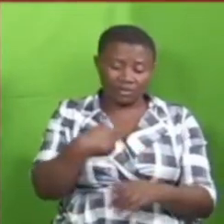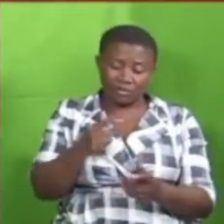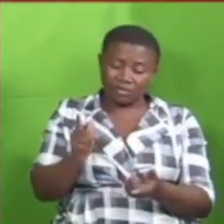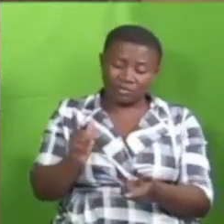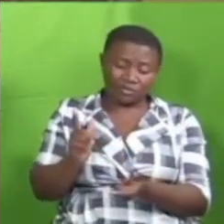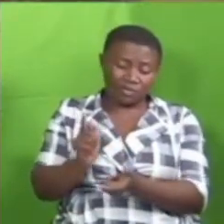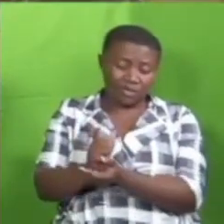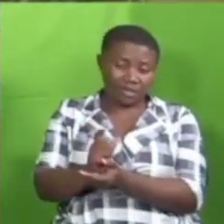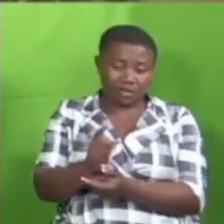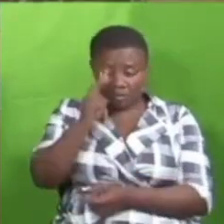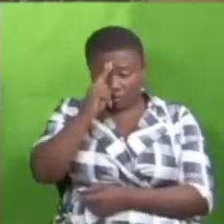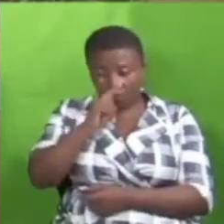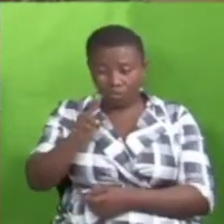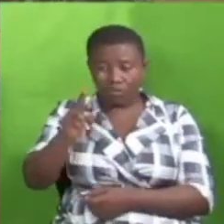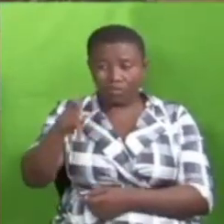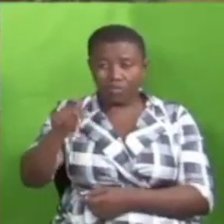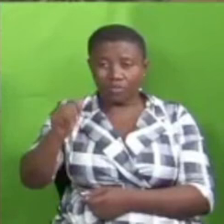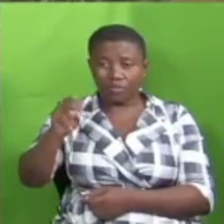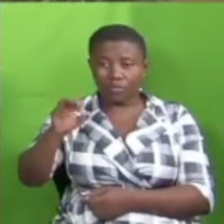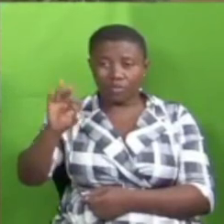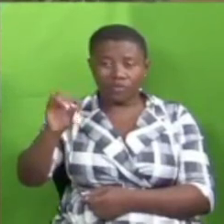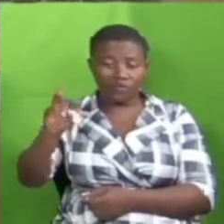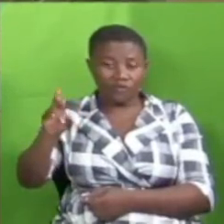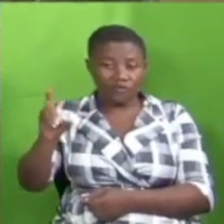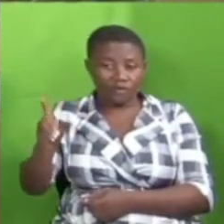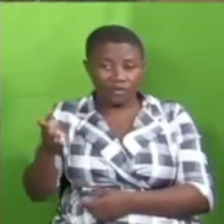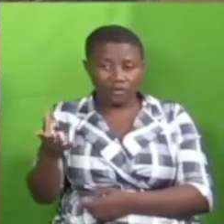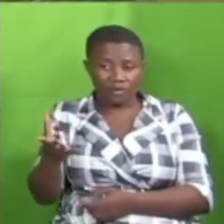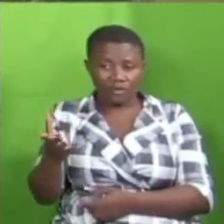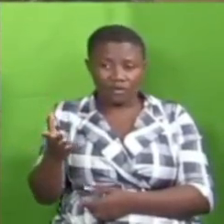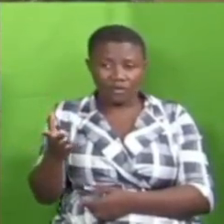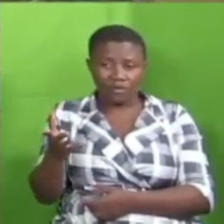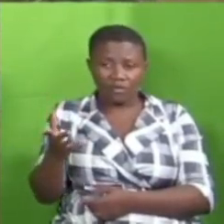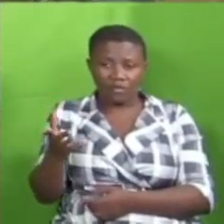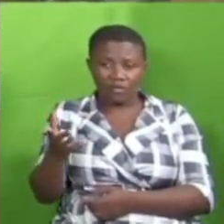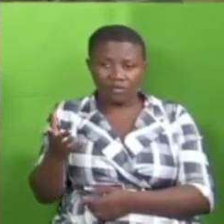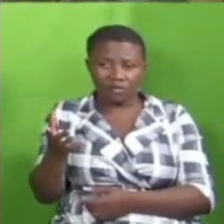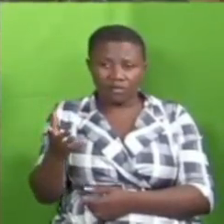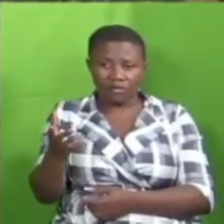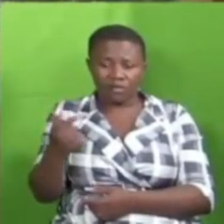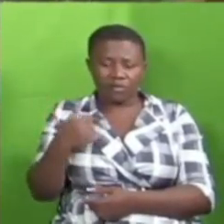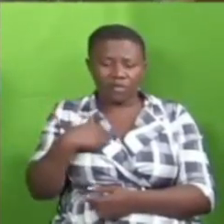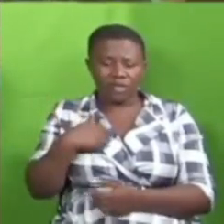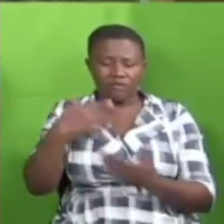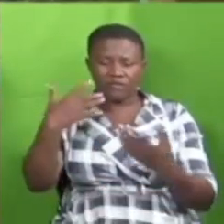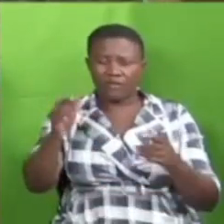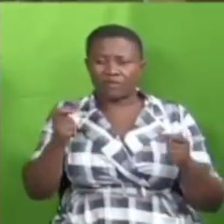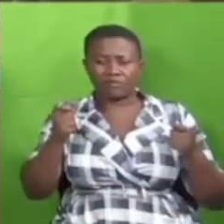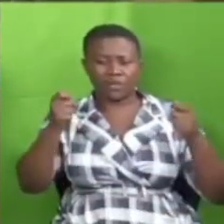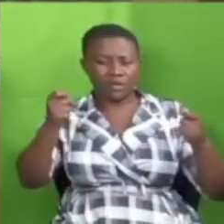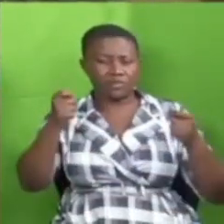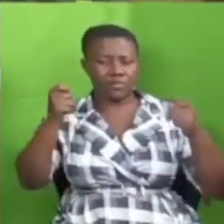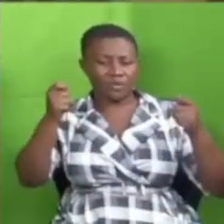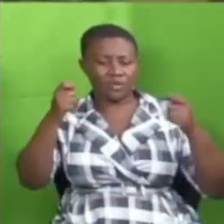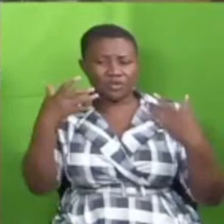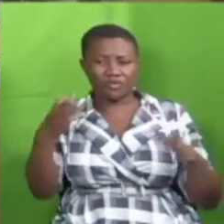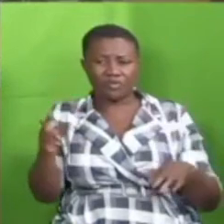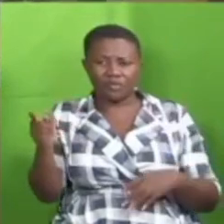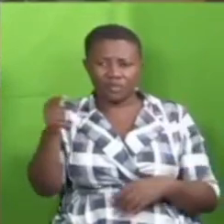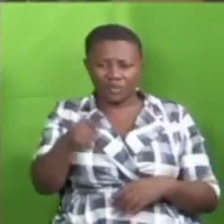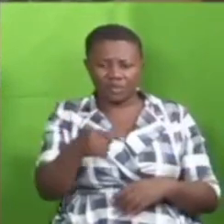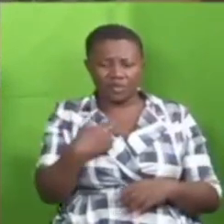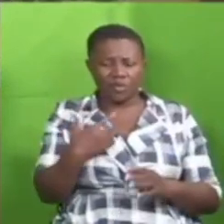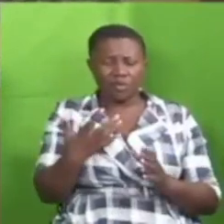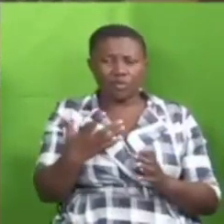Pamford was in my hall in Iskandu. I'd come back from campaigning, and I wanted to